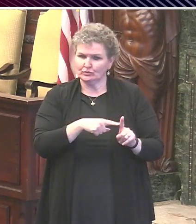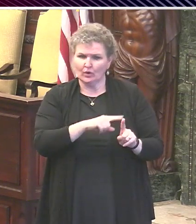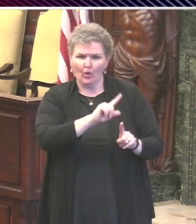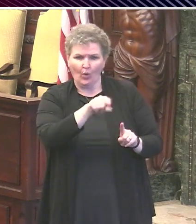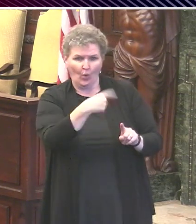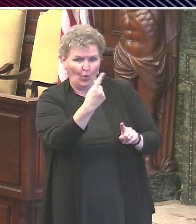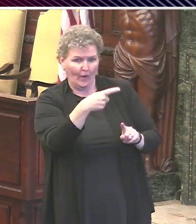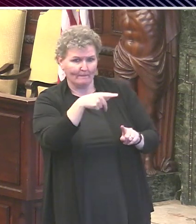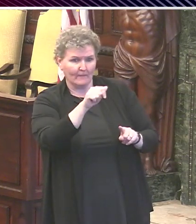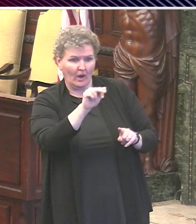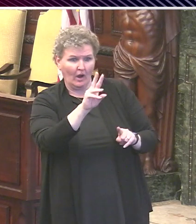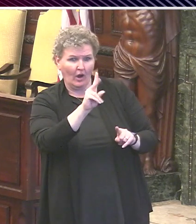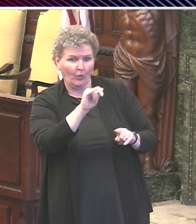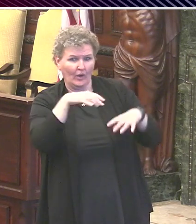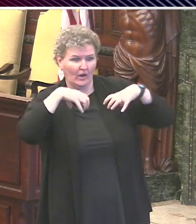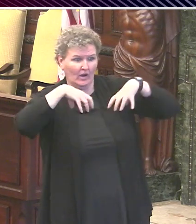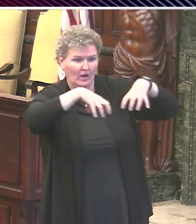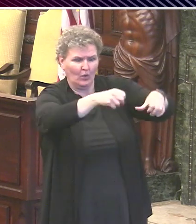cetera?